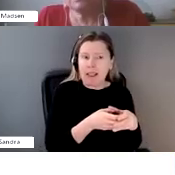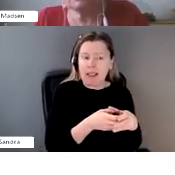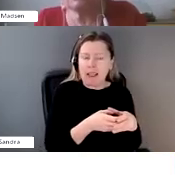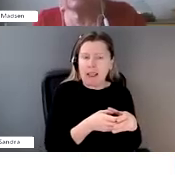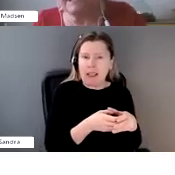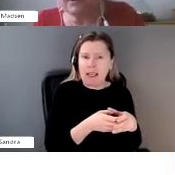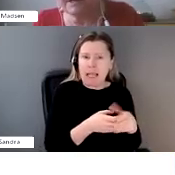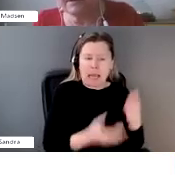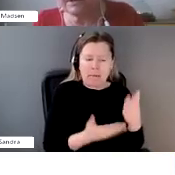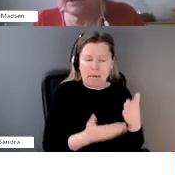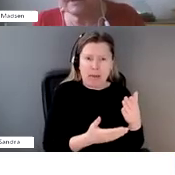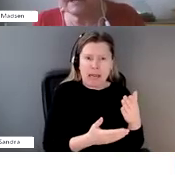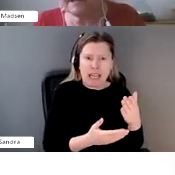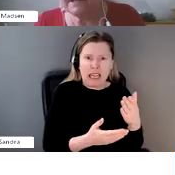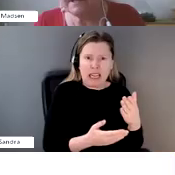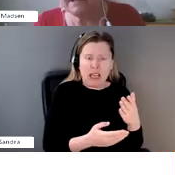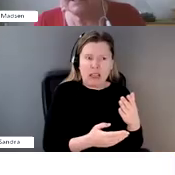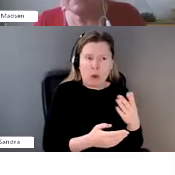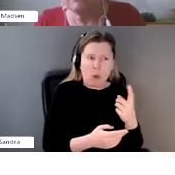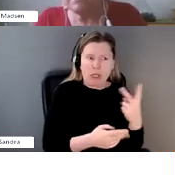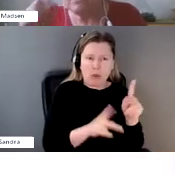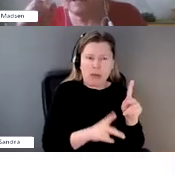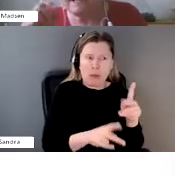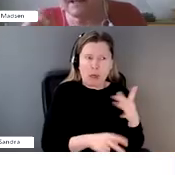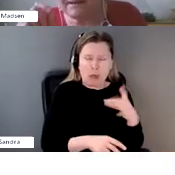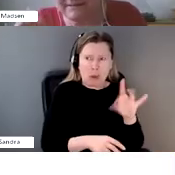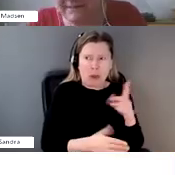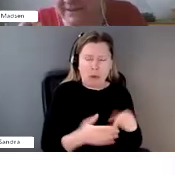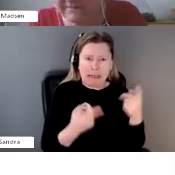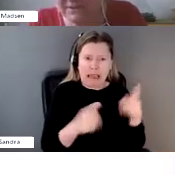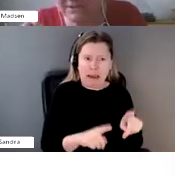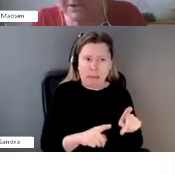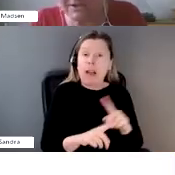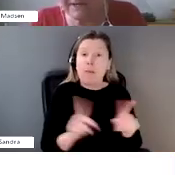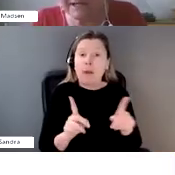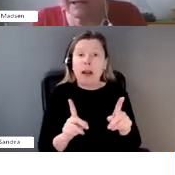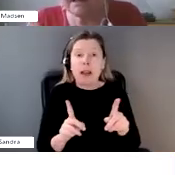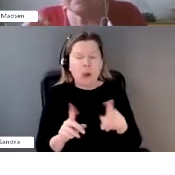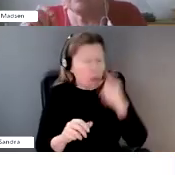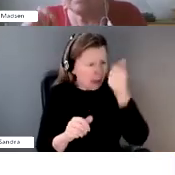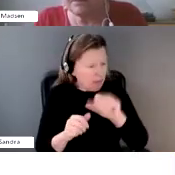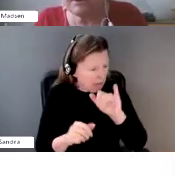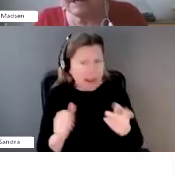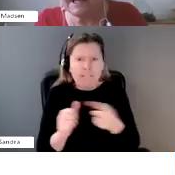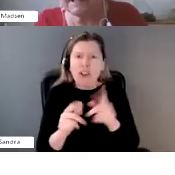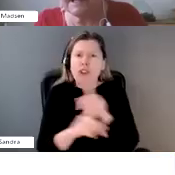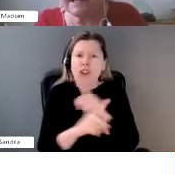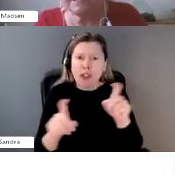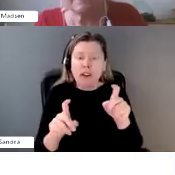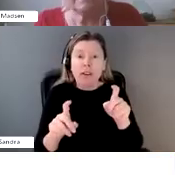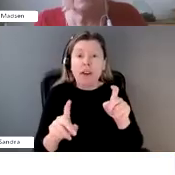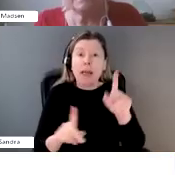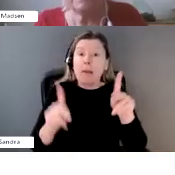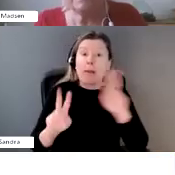who don't like what others are doing. But we even had on that very first survey, people writing in